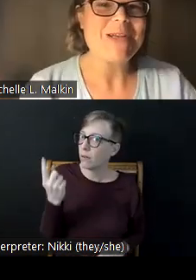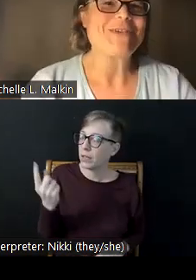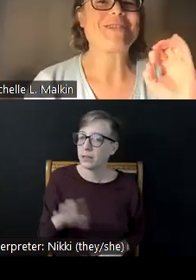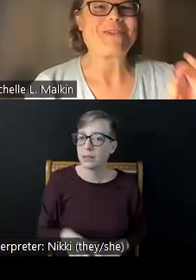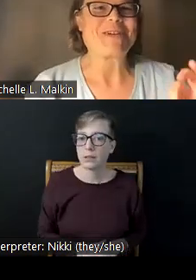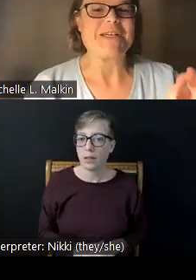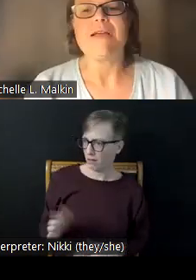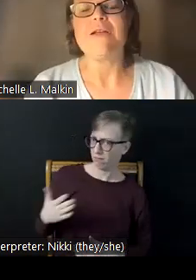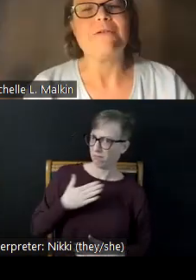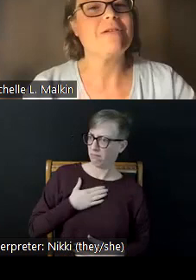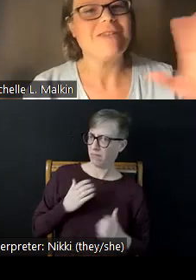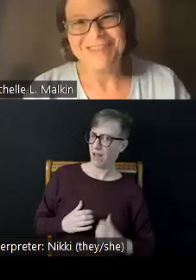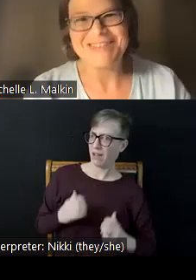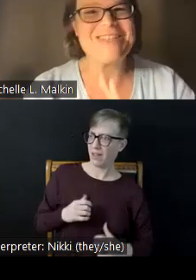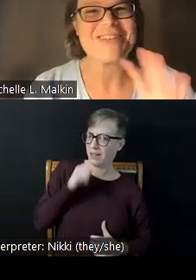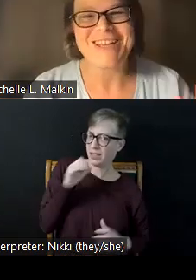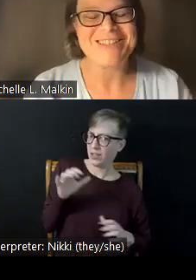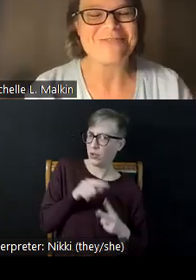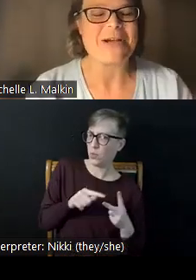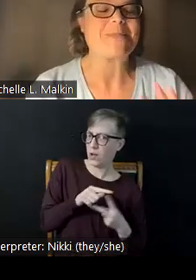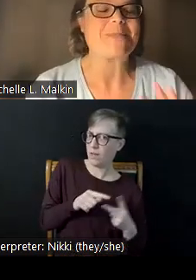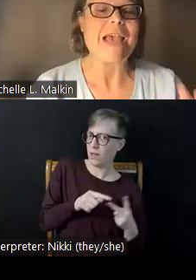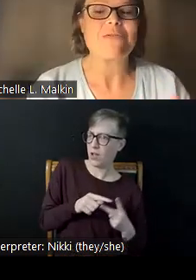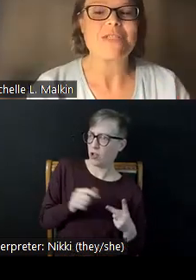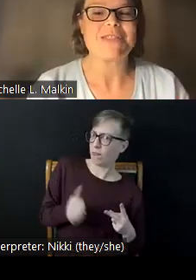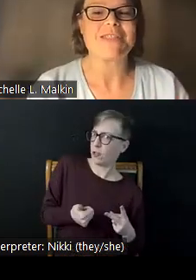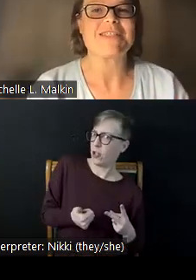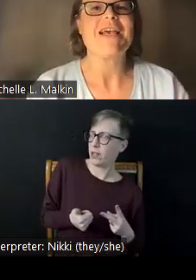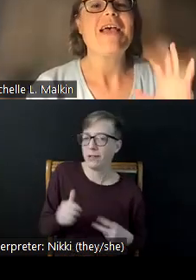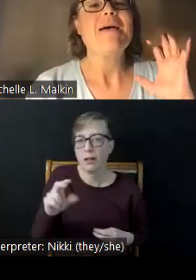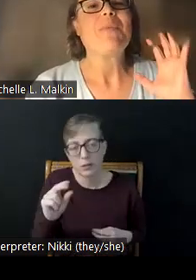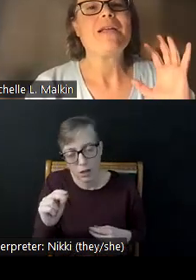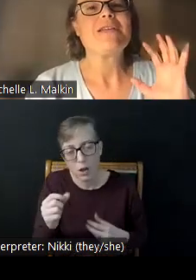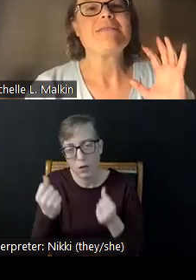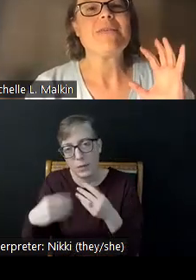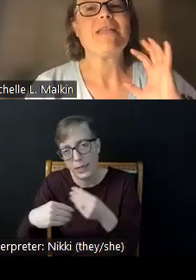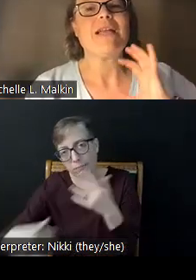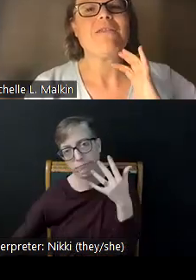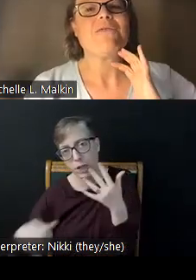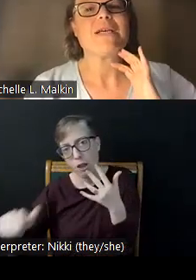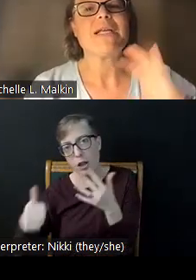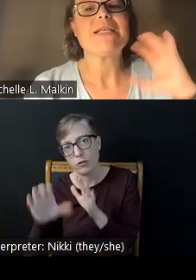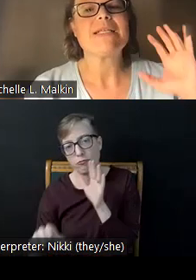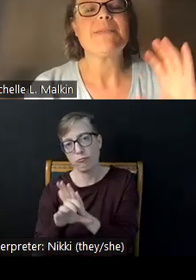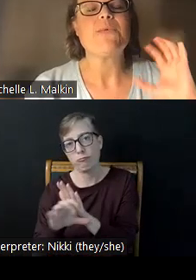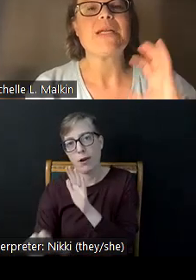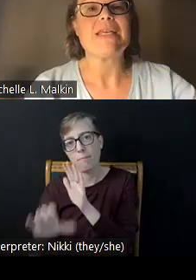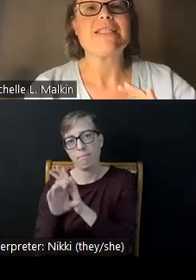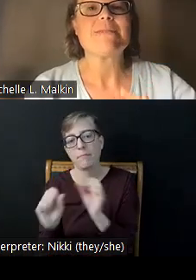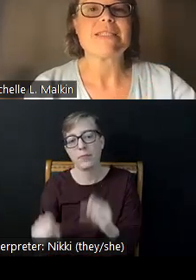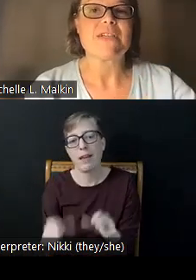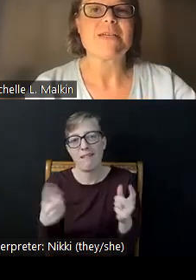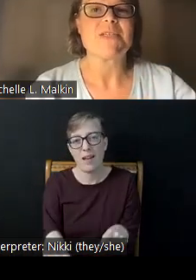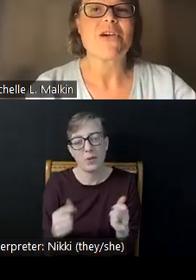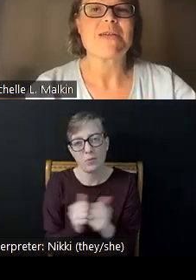commit one of those, they're good. No, lots of different kinds of crimes can result in this. But it does mean that if somebody did commit one of